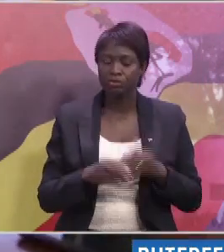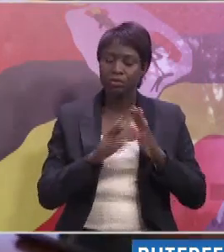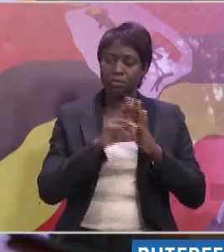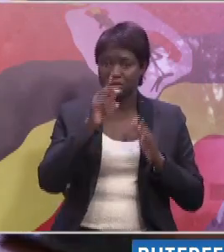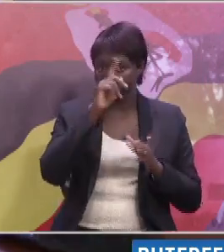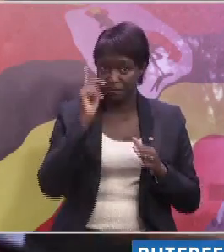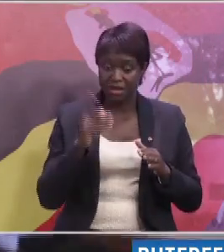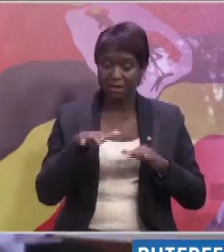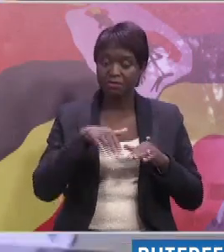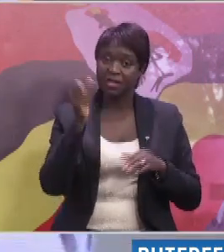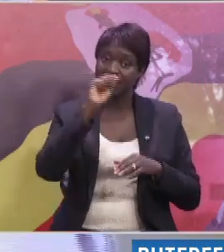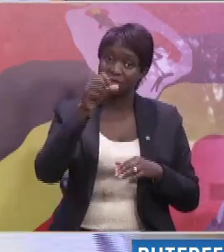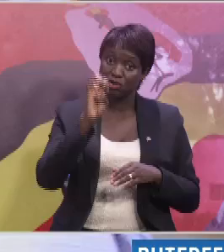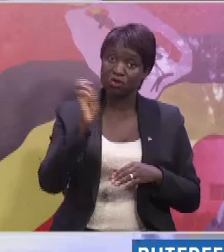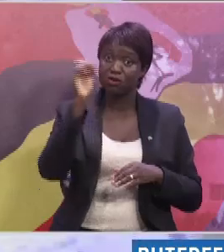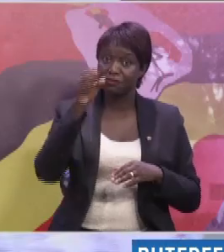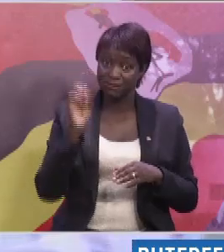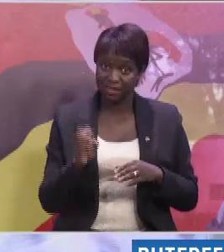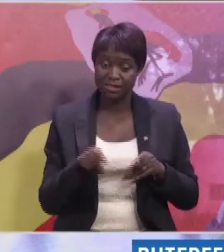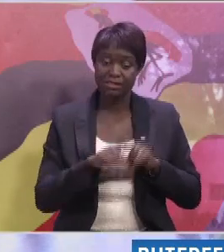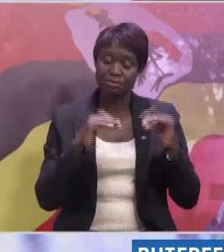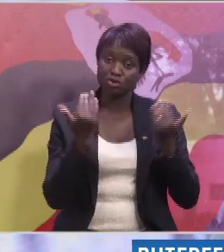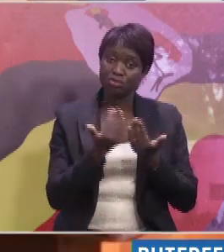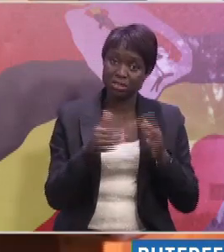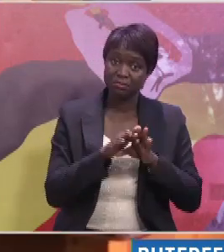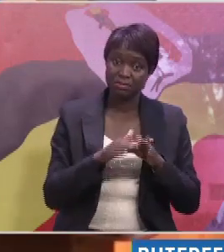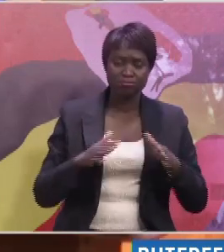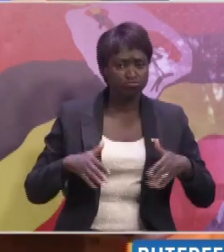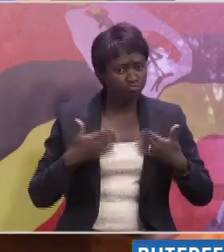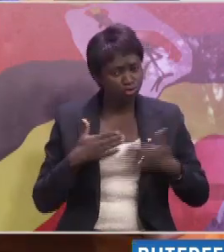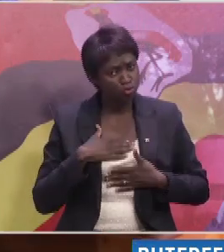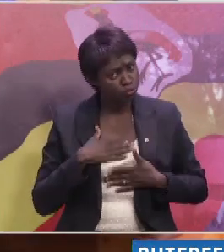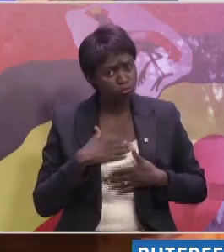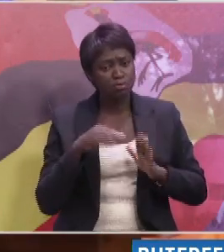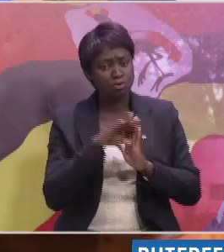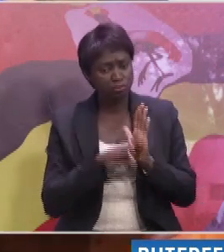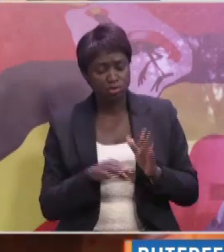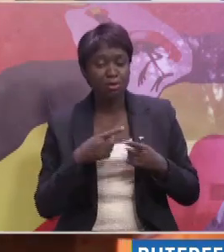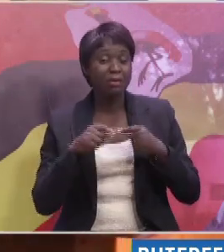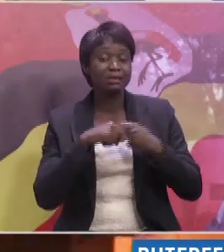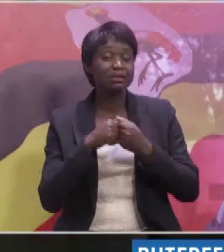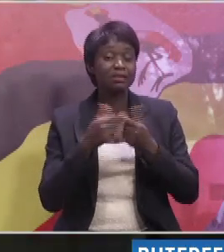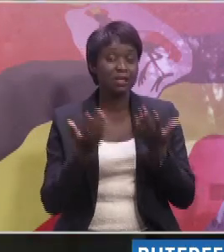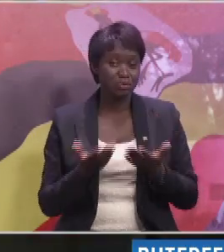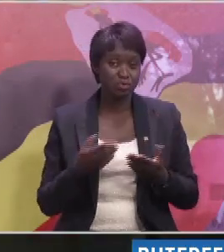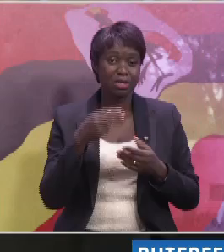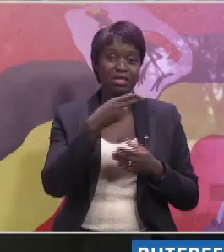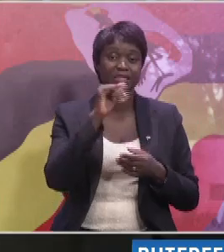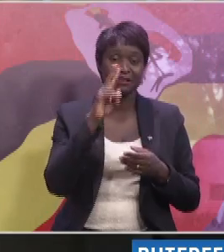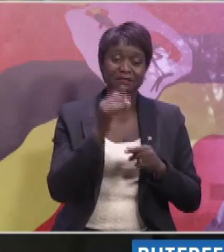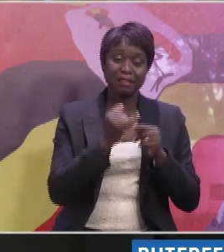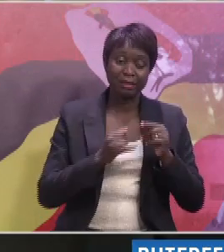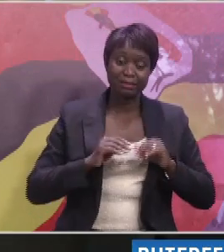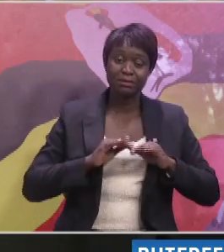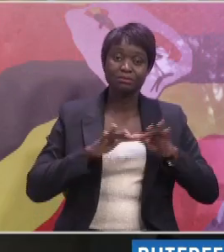Augustine Kasirye n'abantu bakulembera basanyukidde nnyo enteekateeka eno wabula bagamba nti obuzibu basinze okusanga bwe bulwadde bwa mukenenya obweyongedde